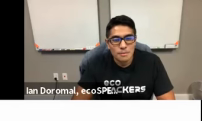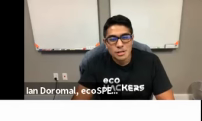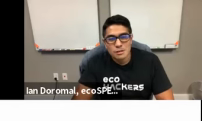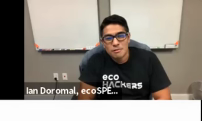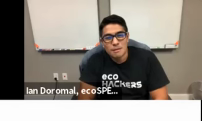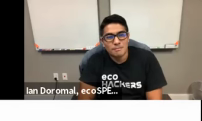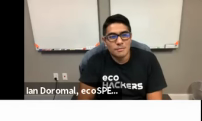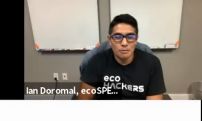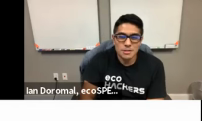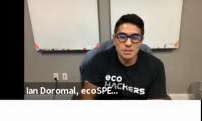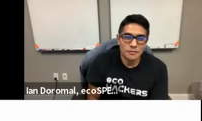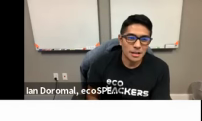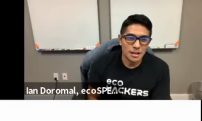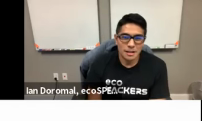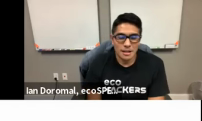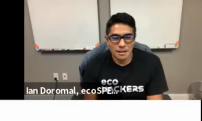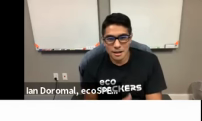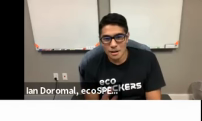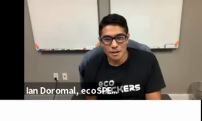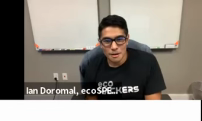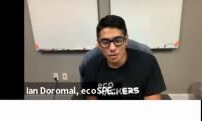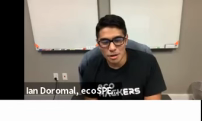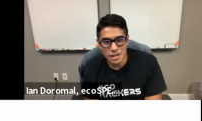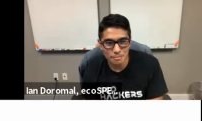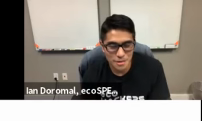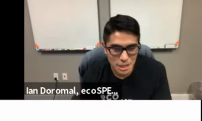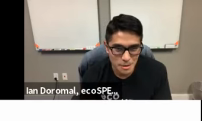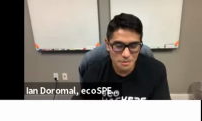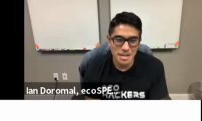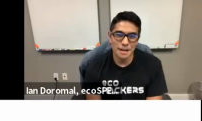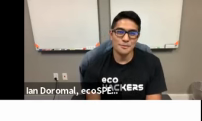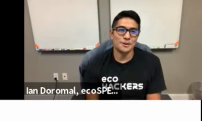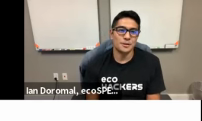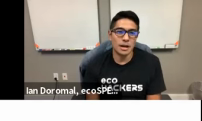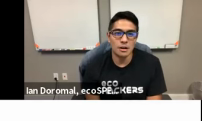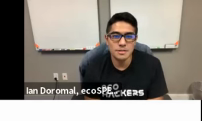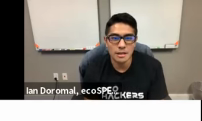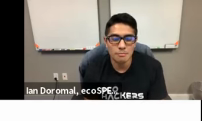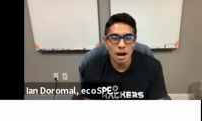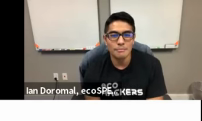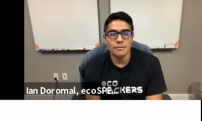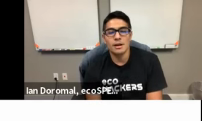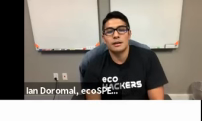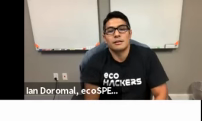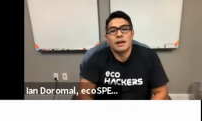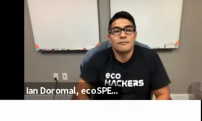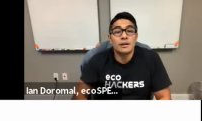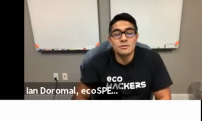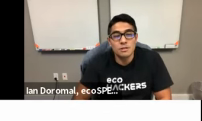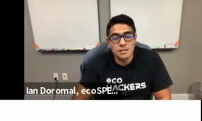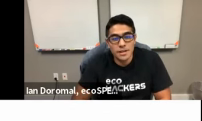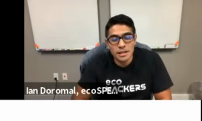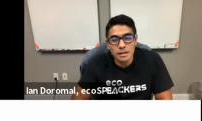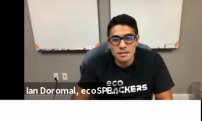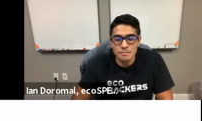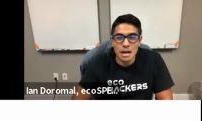So what major problem are we solving? And you know, I really appreciate previous entrepreneurs saying, well, you got to understand the problem and find a